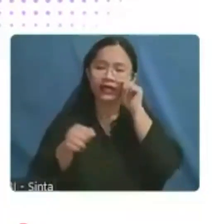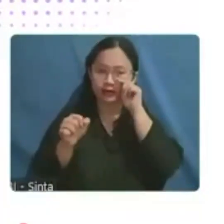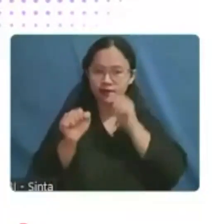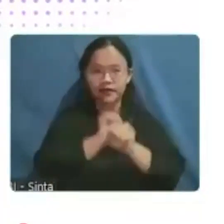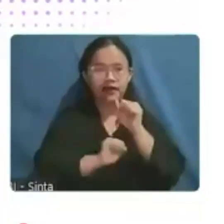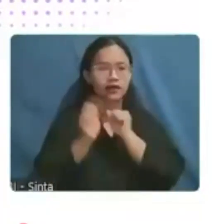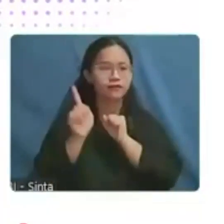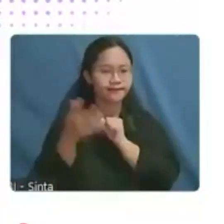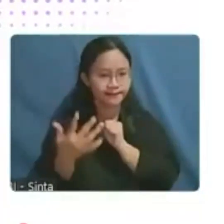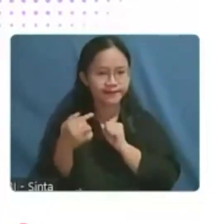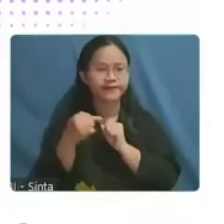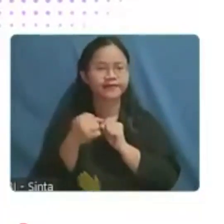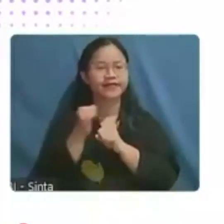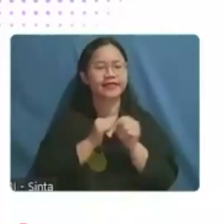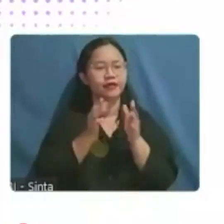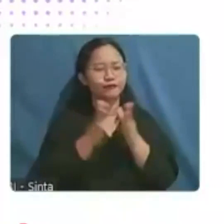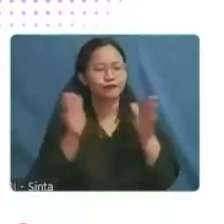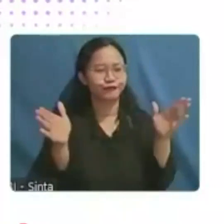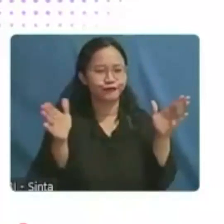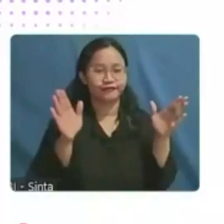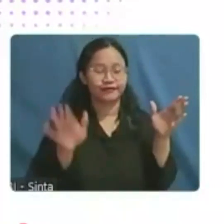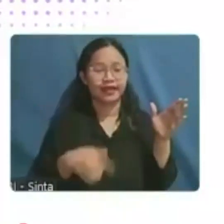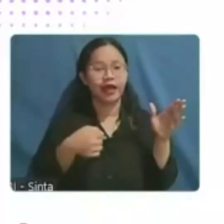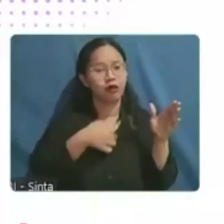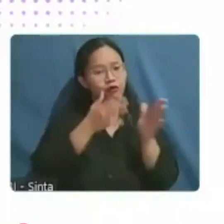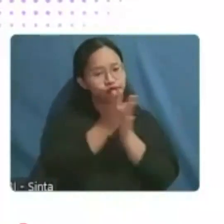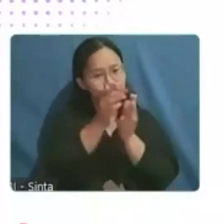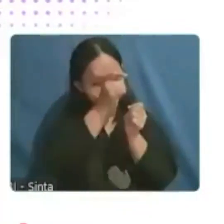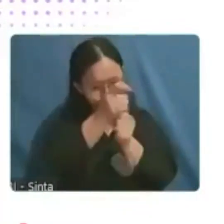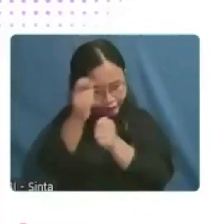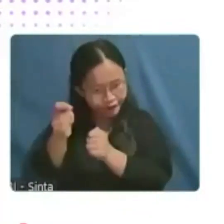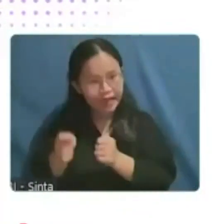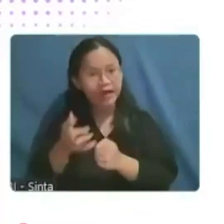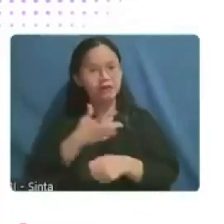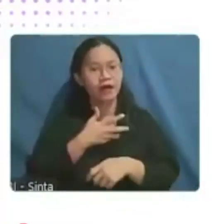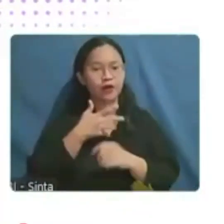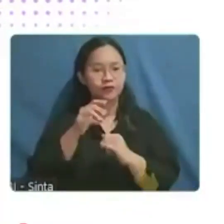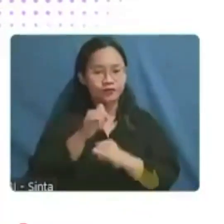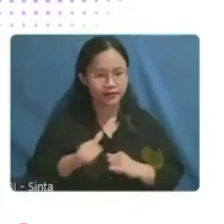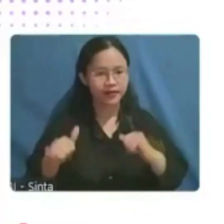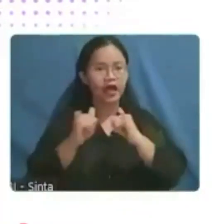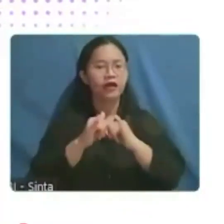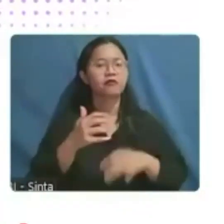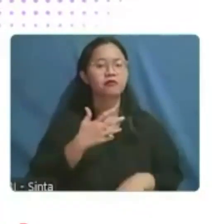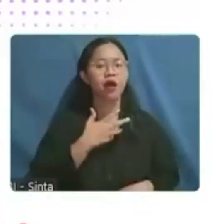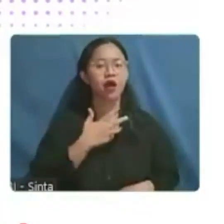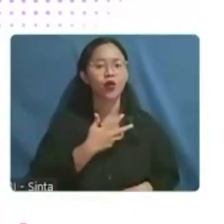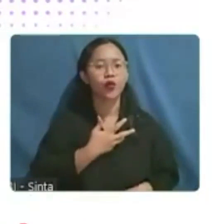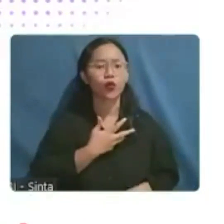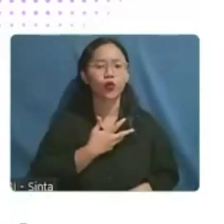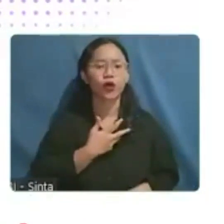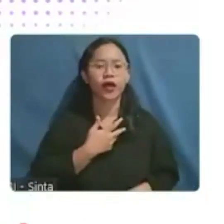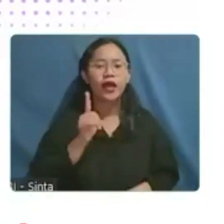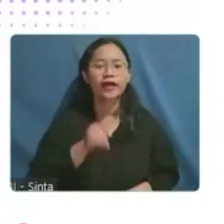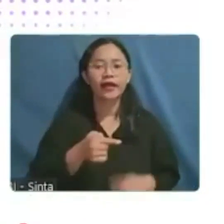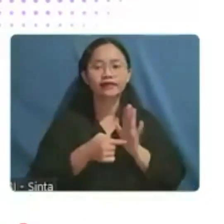the Q&A session, we will also give away some door prize for those whose name are selected in the lucky draw. We